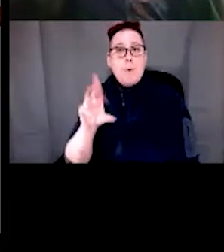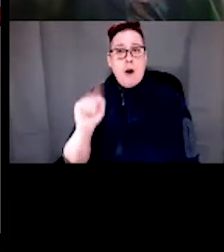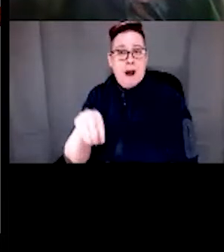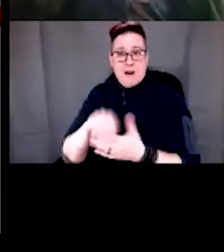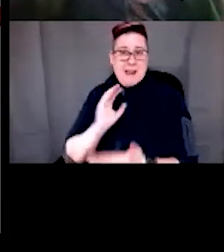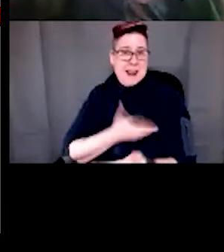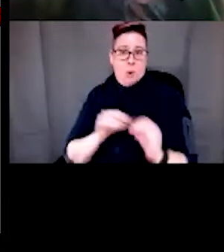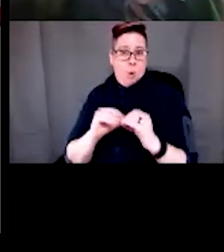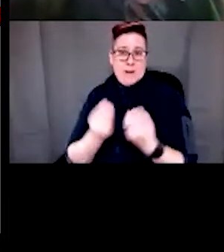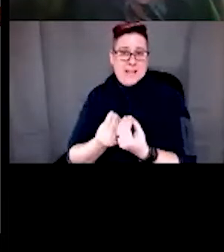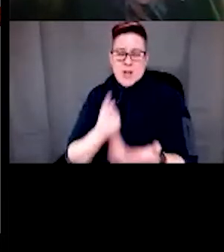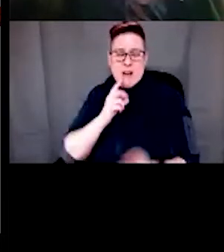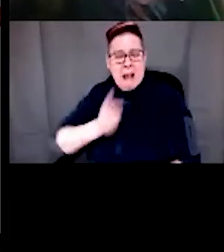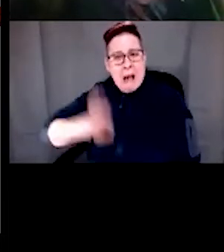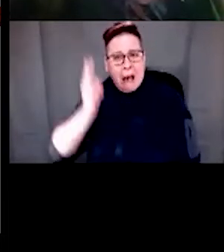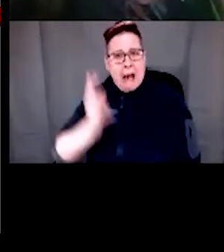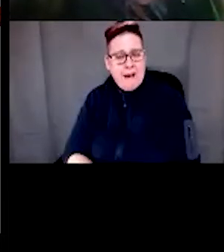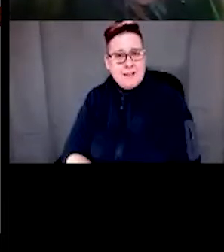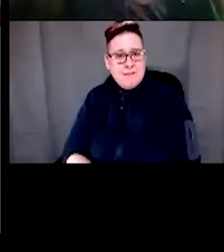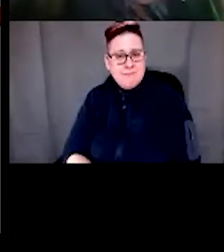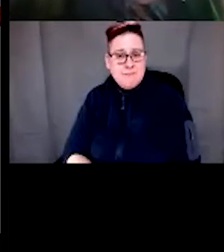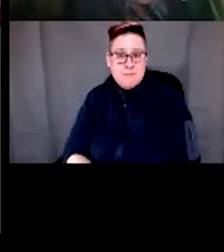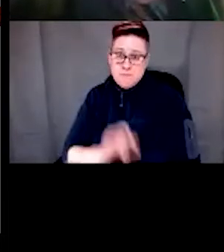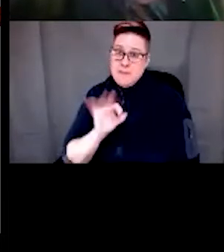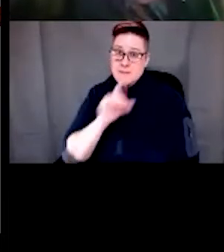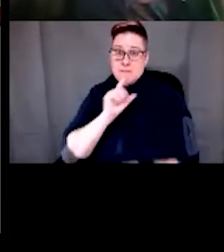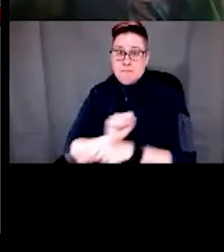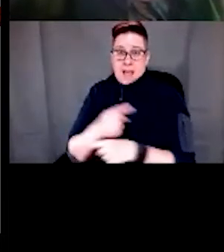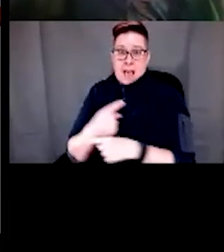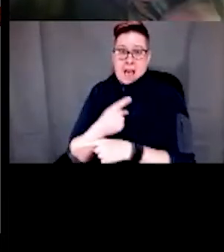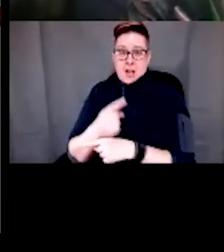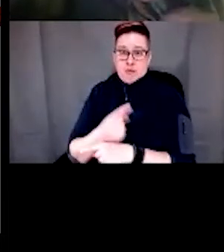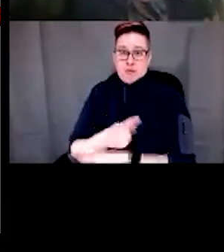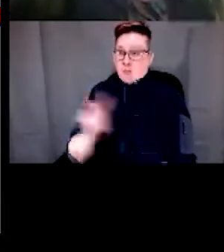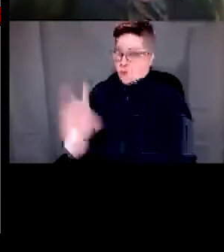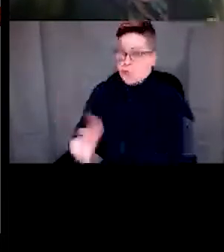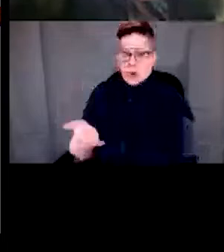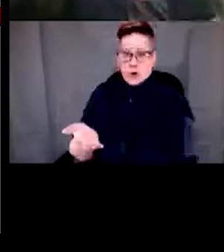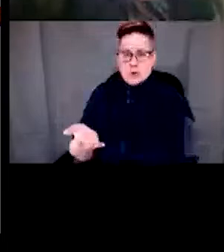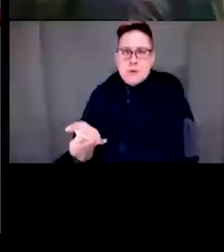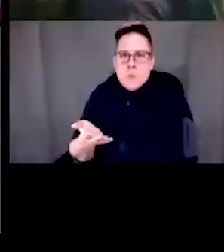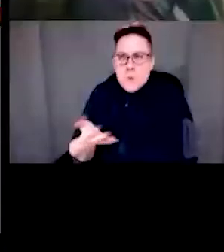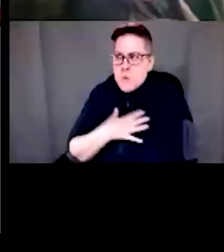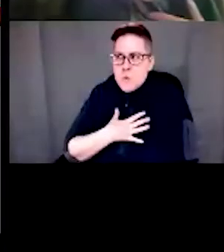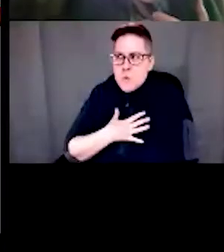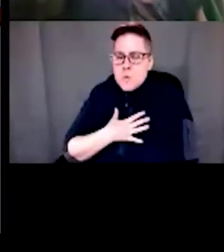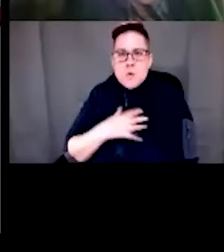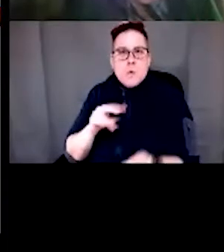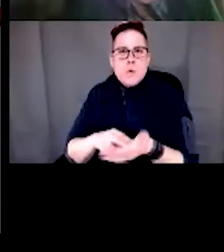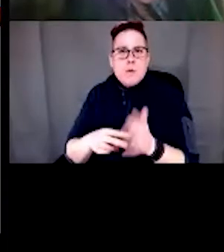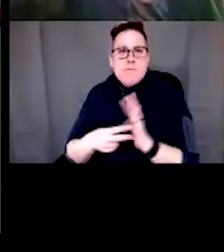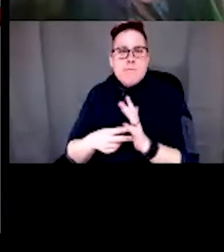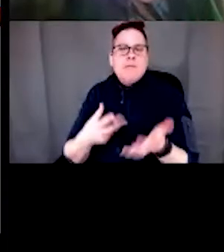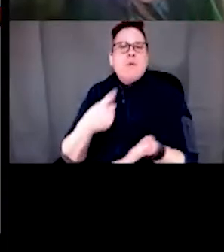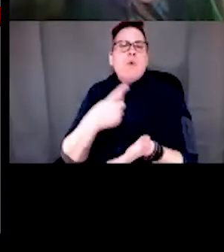is extraordinarily high, if that's accurate. So what might that do? What might that